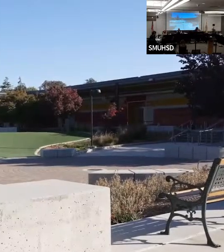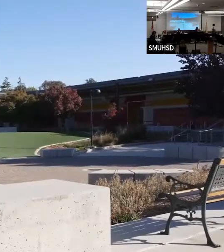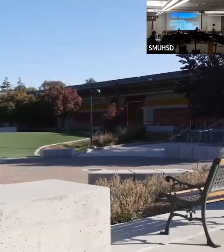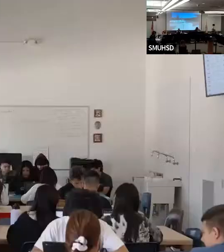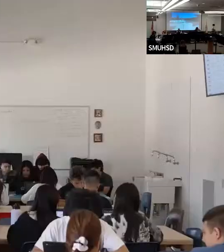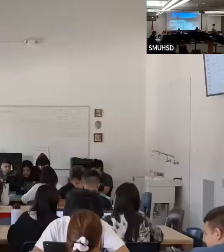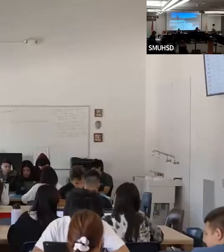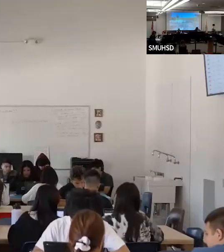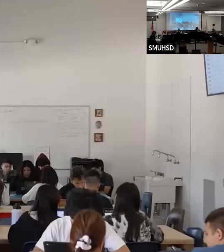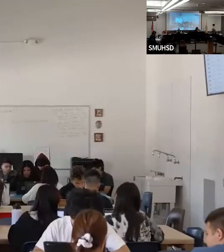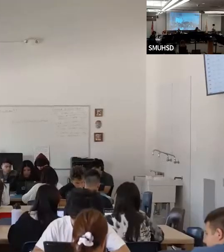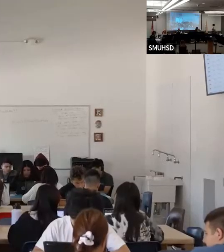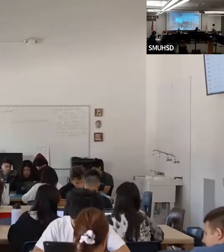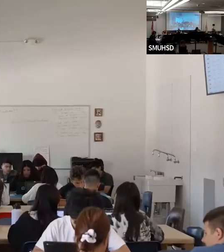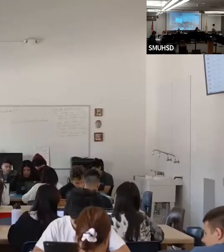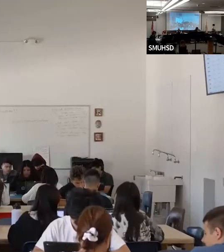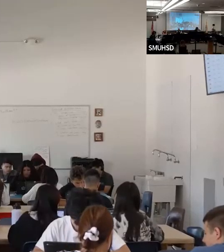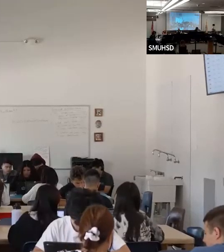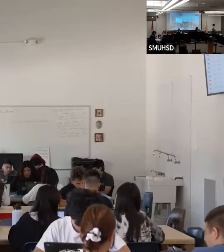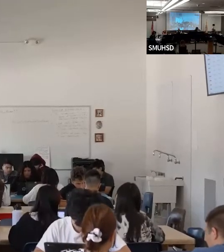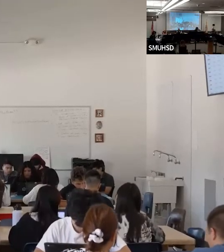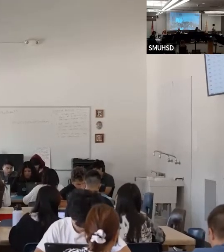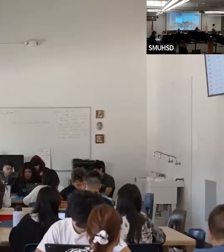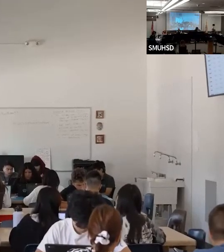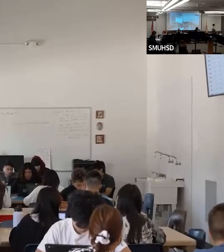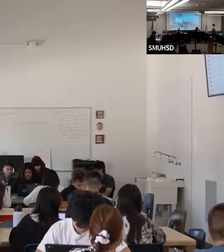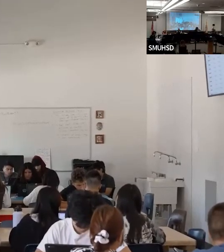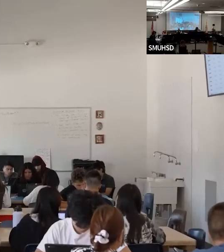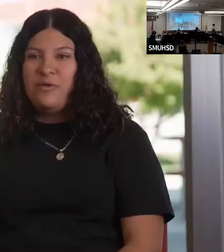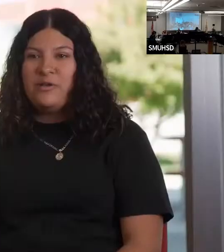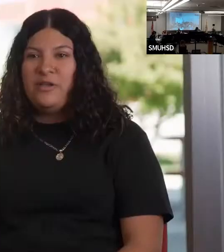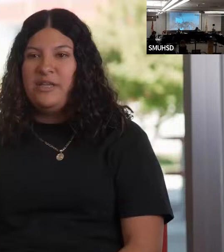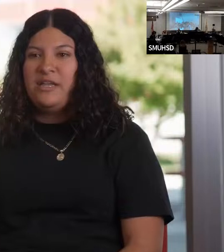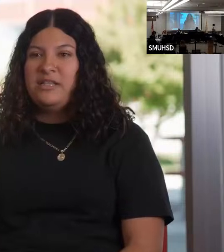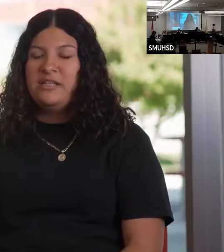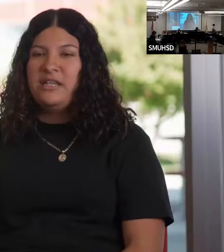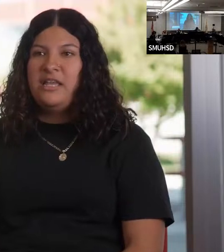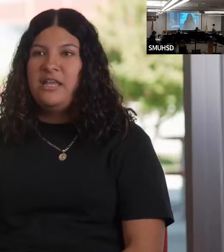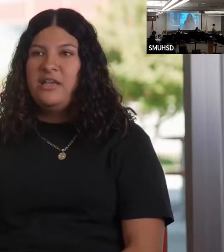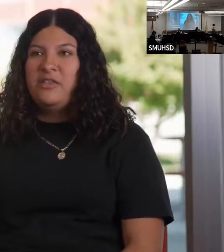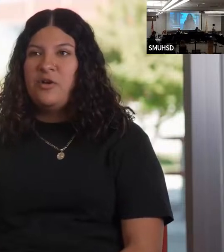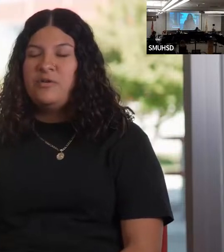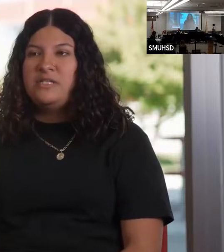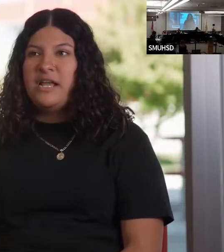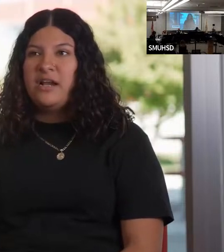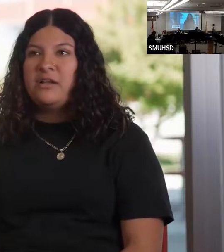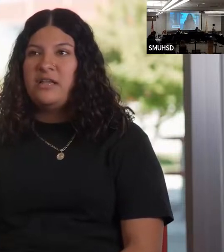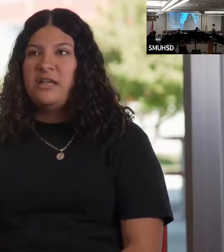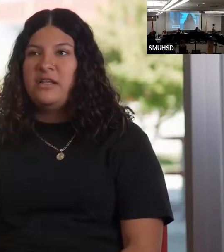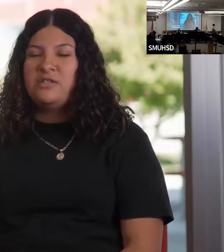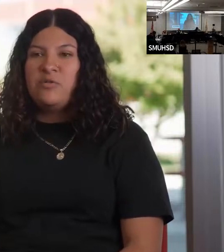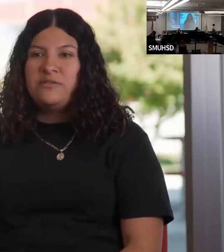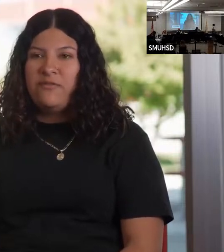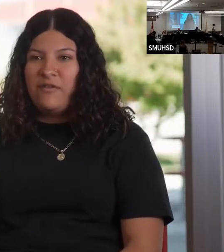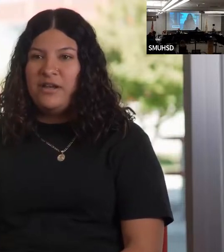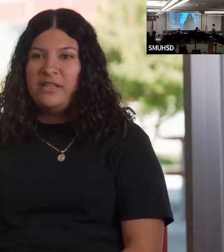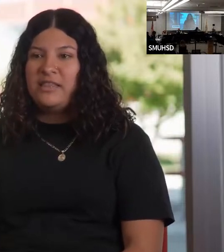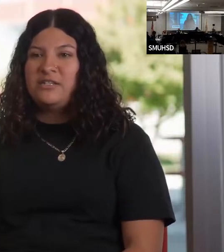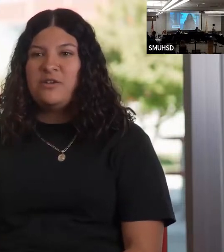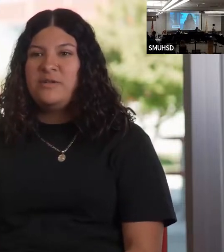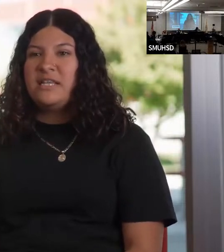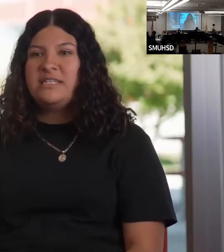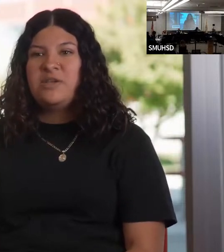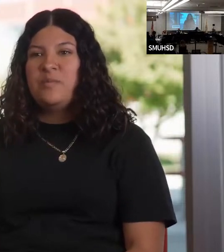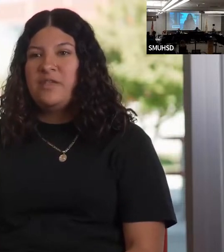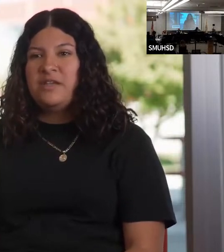the campus is really beautiful, but also the staff is also like really welcoming, and they're always there, and it's always